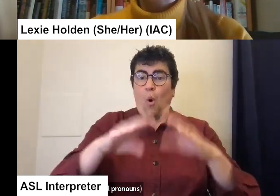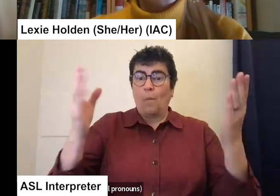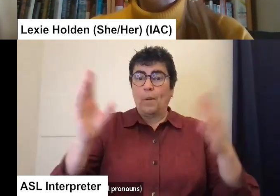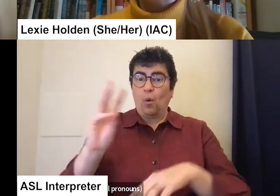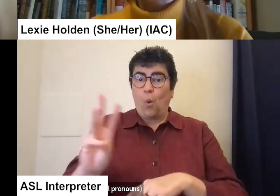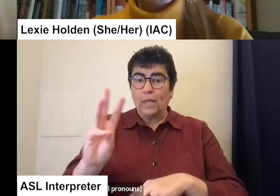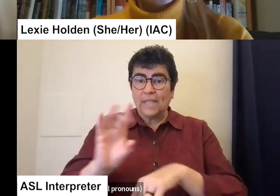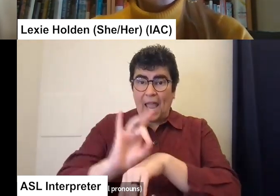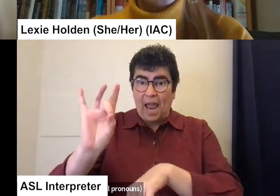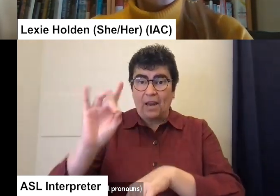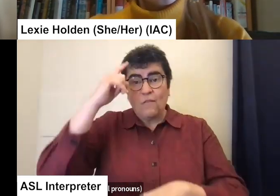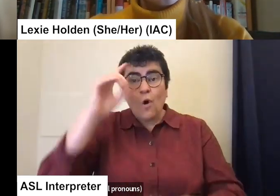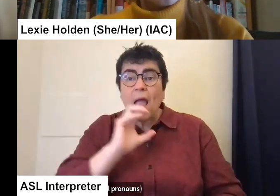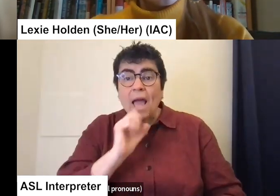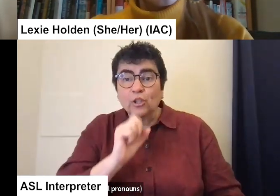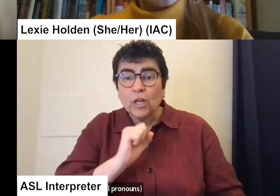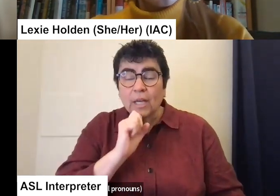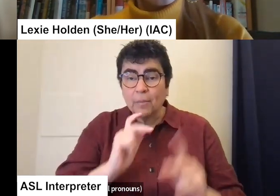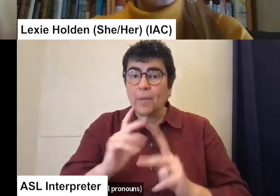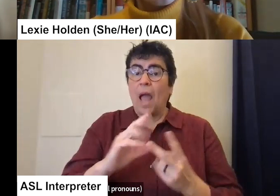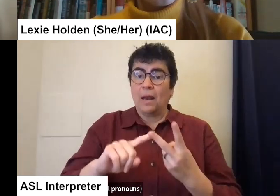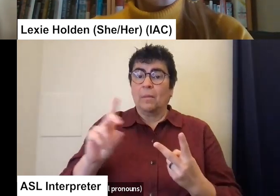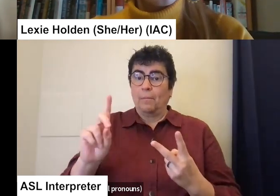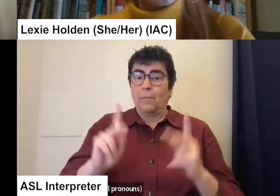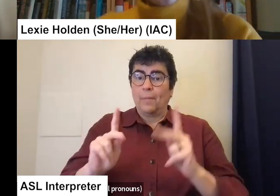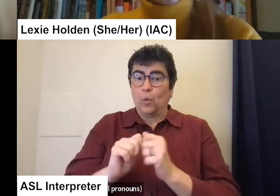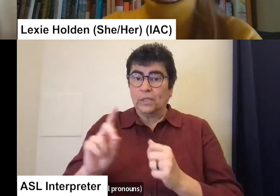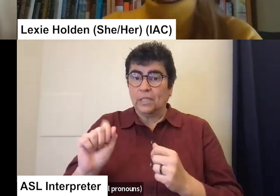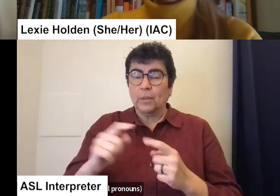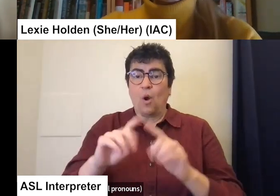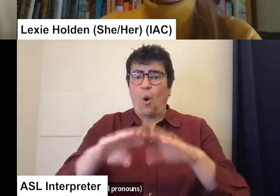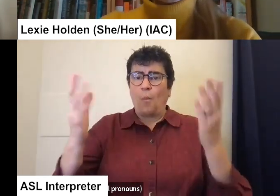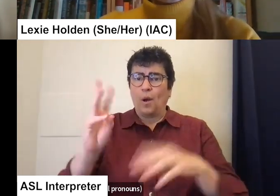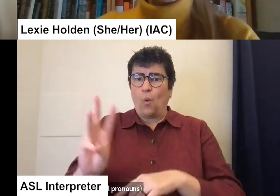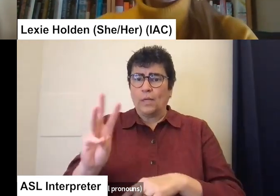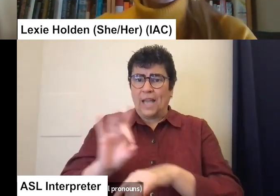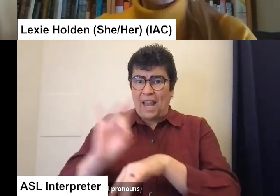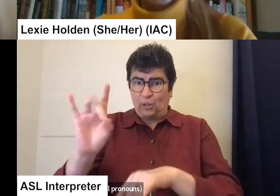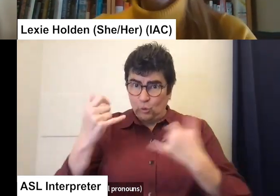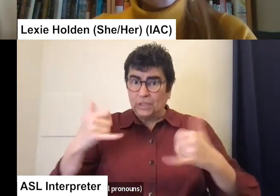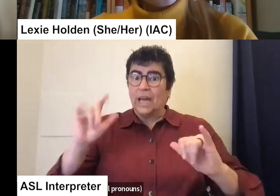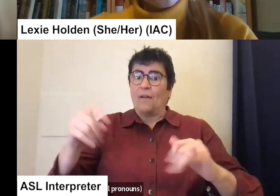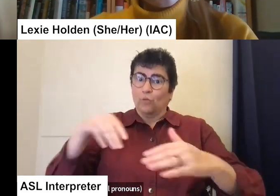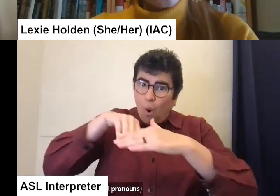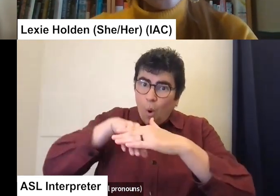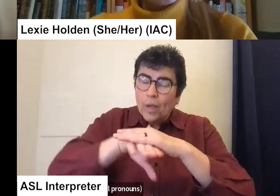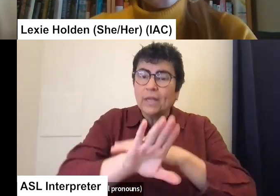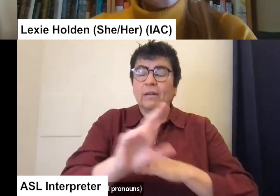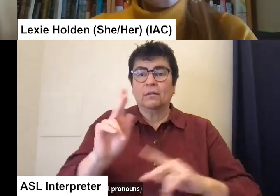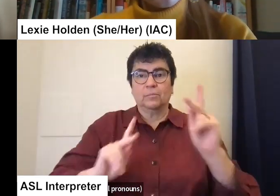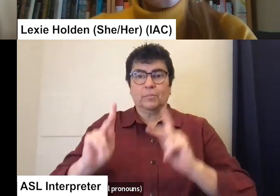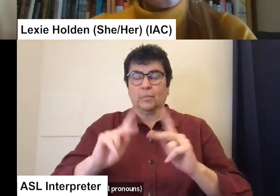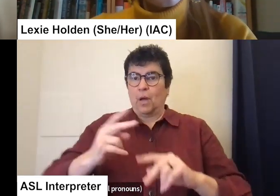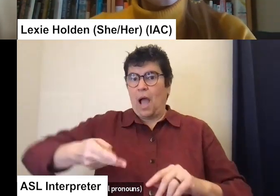a.m. just for the elderly folks and people with disabilities, you still had to go in there, and folks were